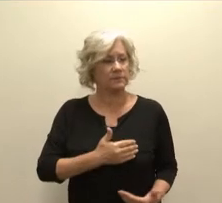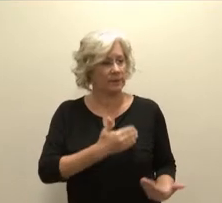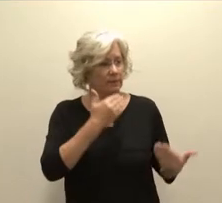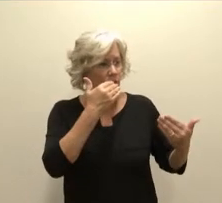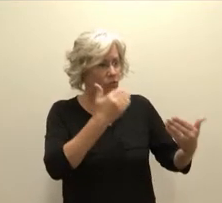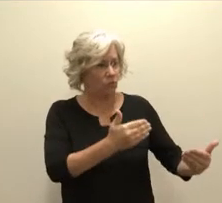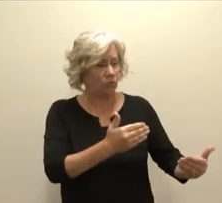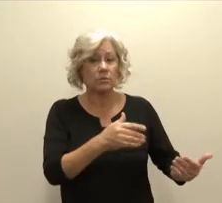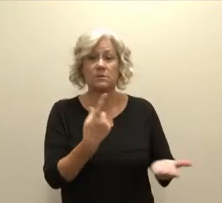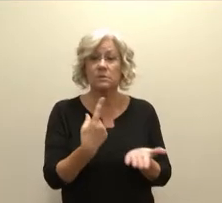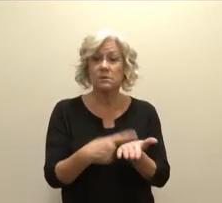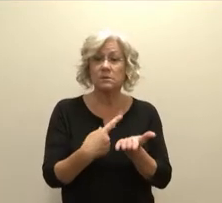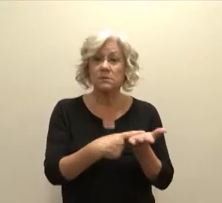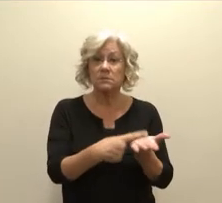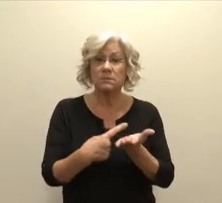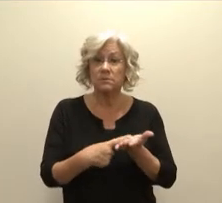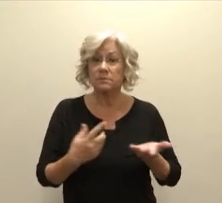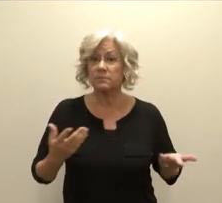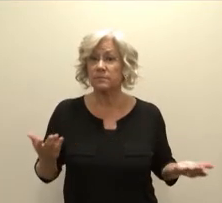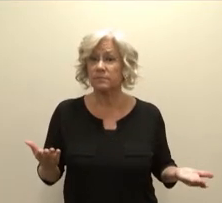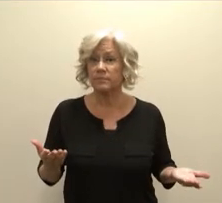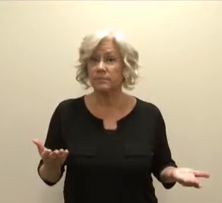Houston. Is there any discussion?